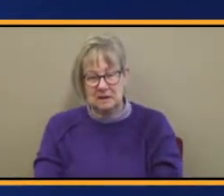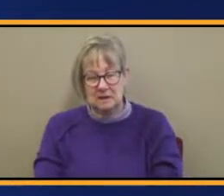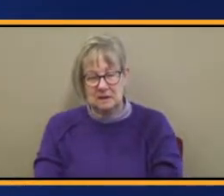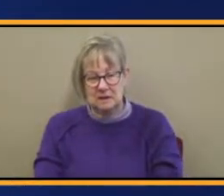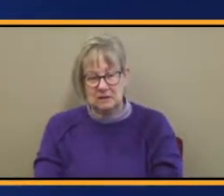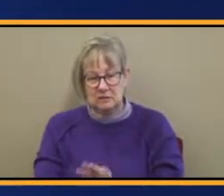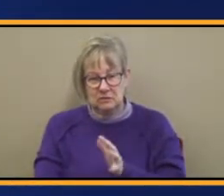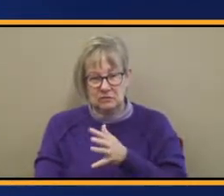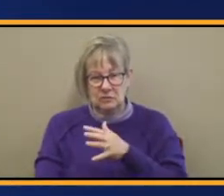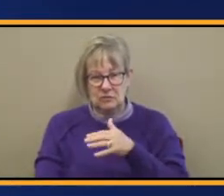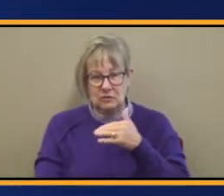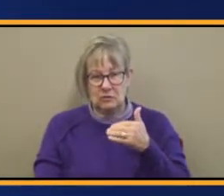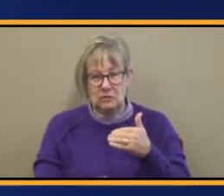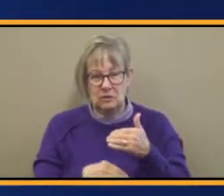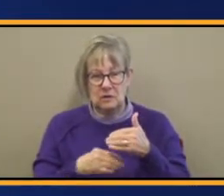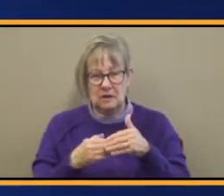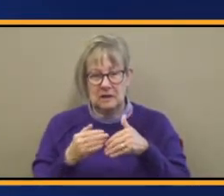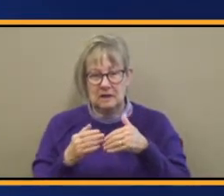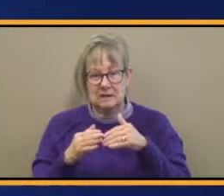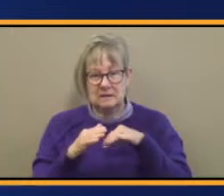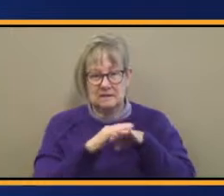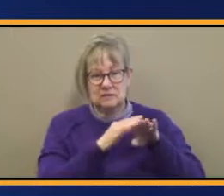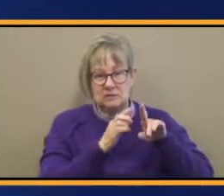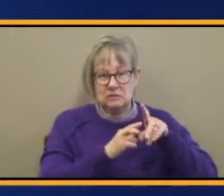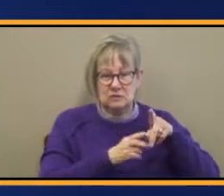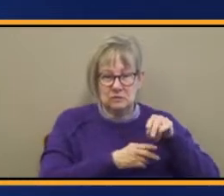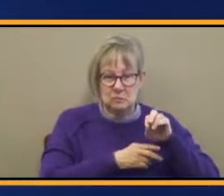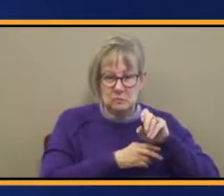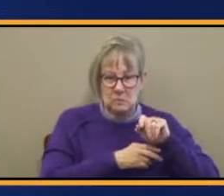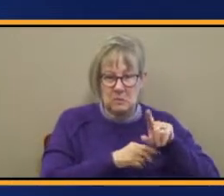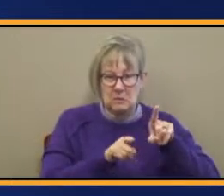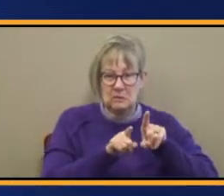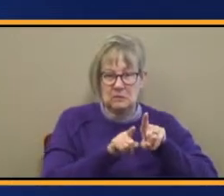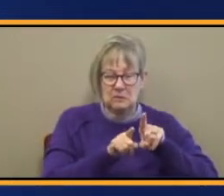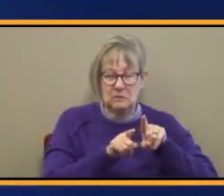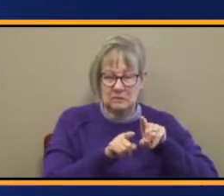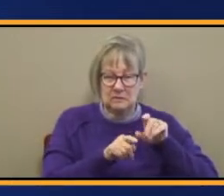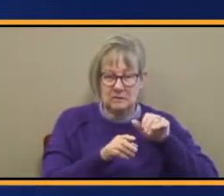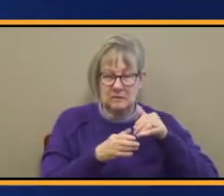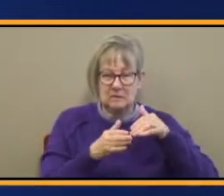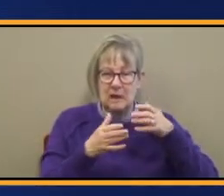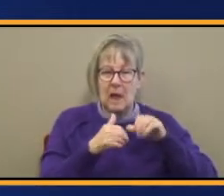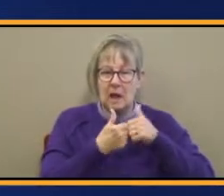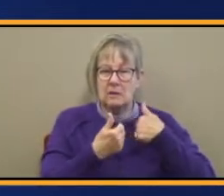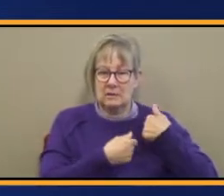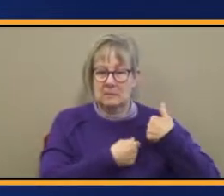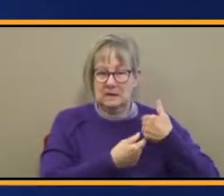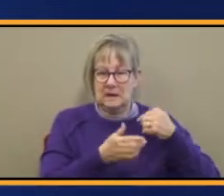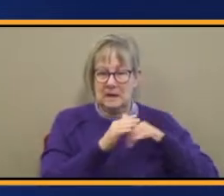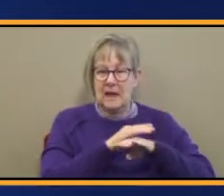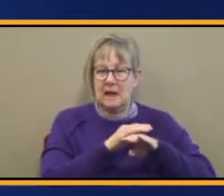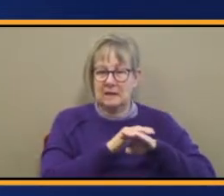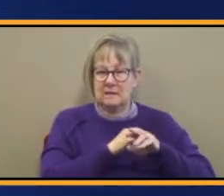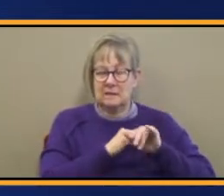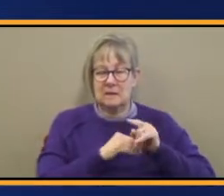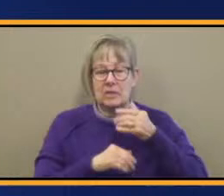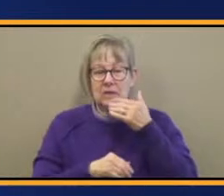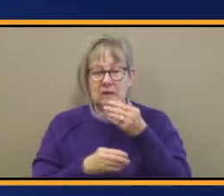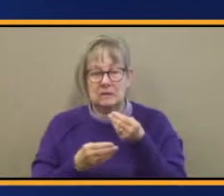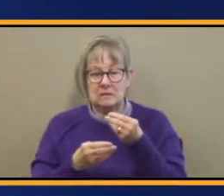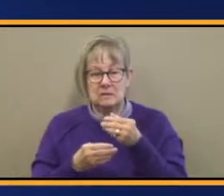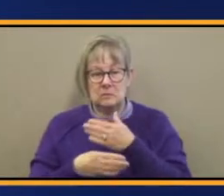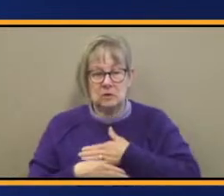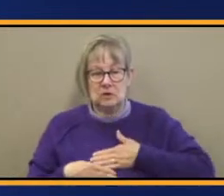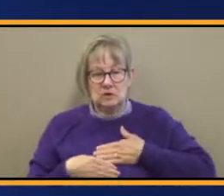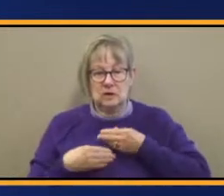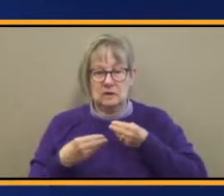Kind of clicks you through to the portal too, and that's how I'm accessing it most of the time. So thank you. I appreciate the smoothness